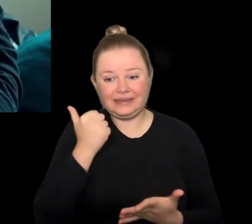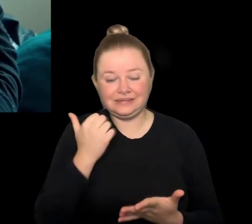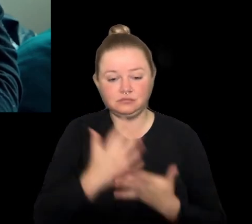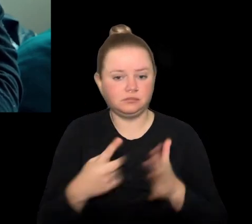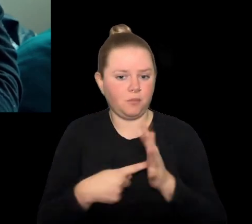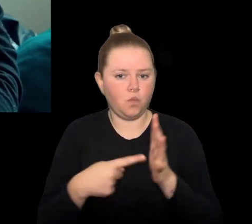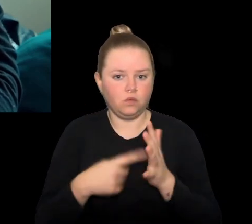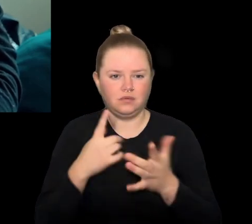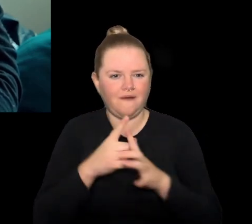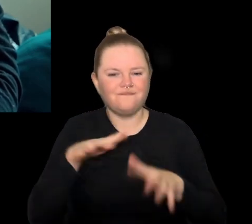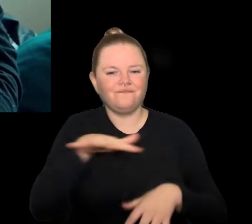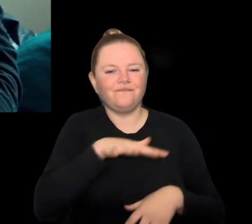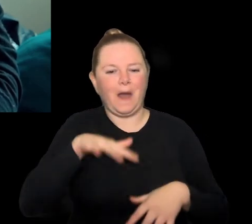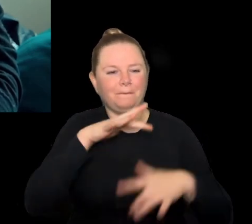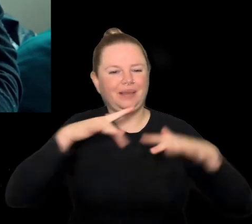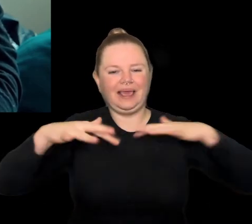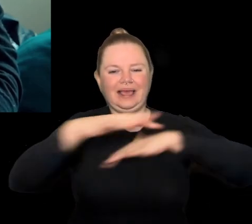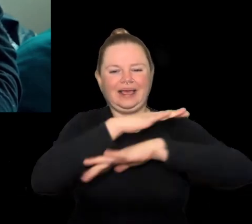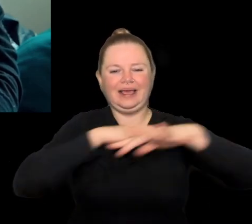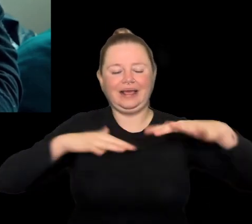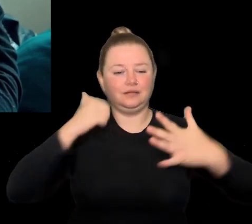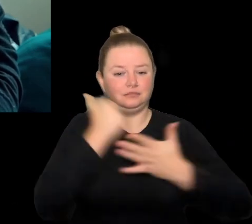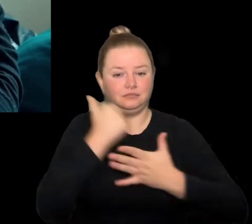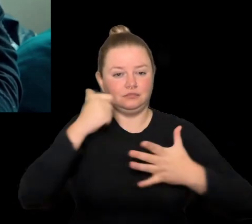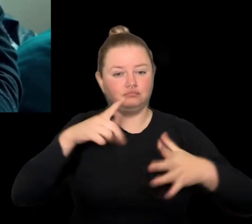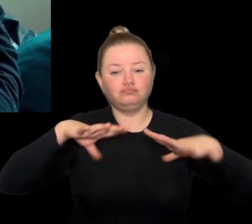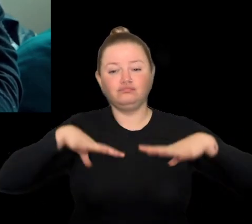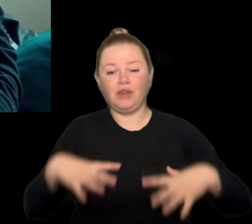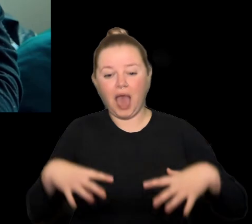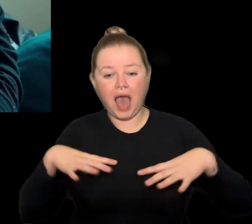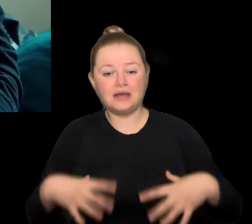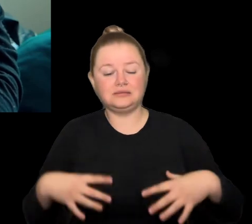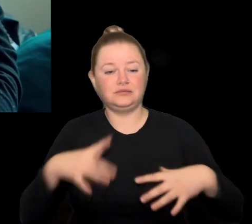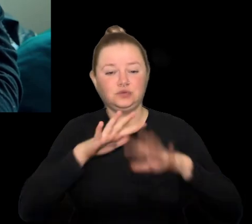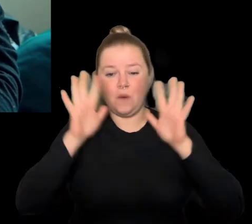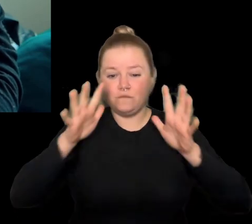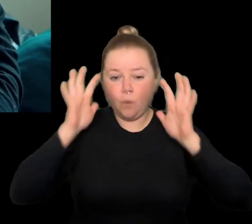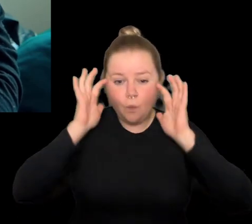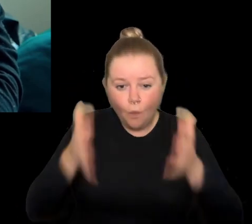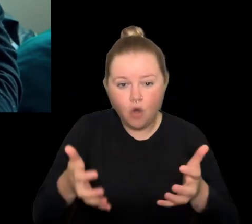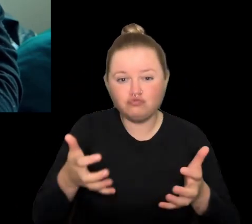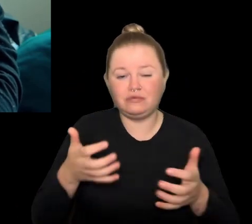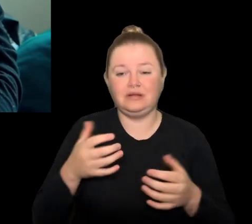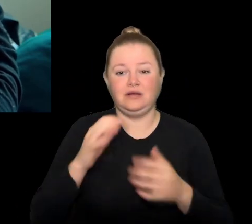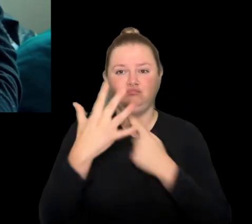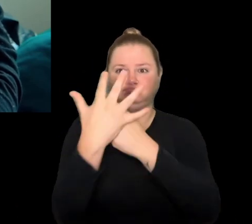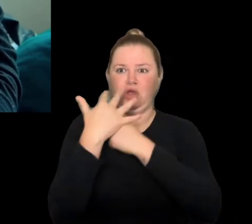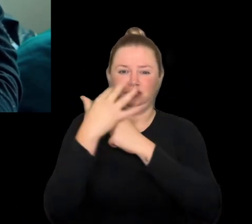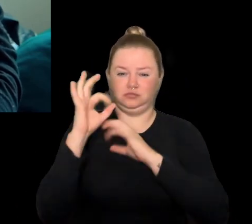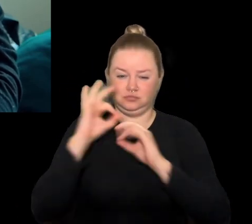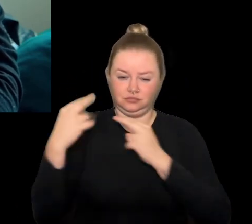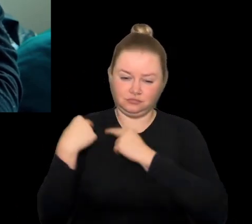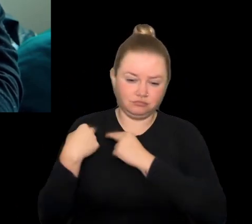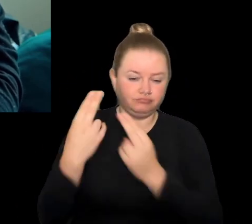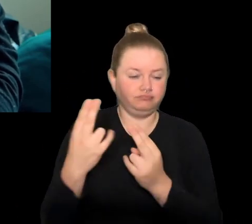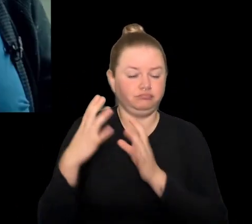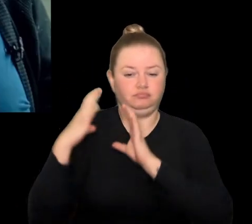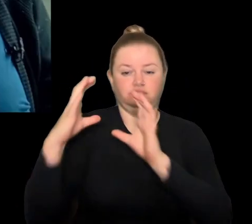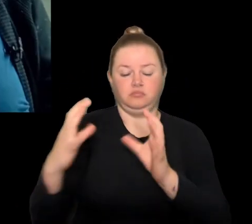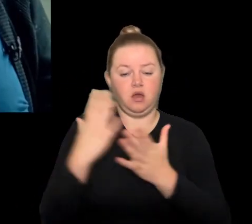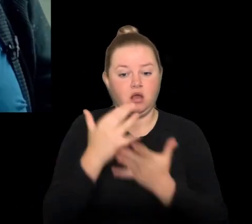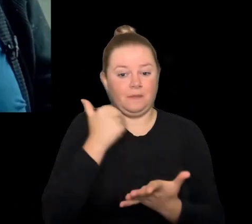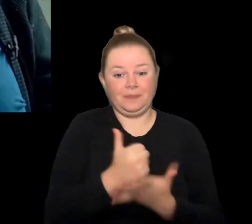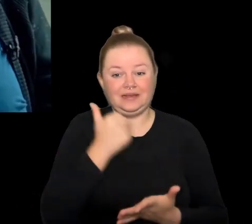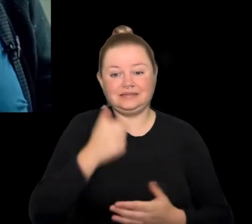important. It's like a family atmosphere. It's great because you're relaxed. You don't have to worry or anything like that. And it's just, the pressure's off. It's just great.